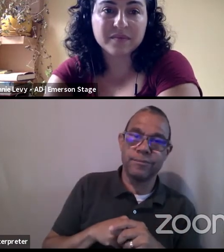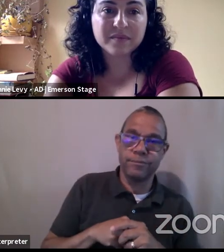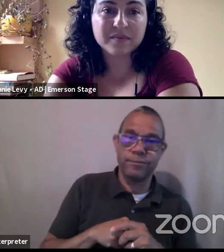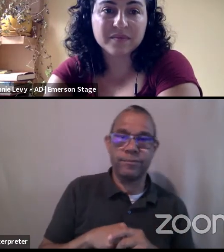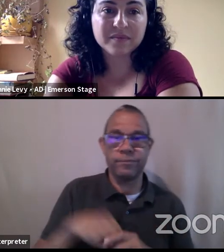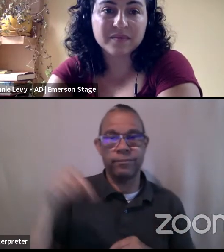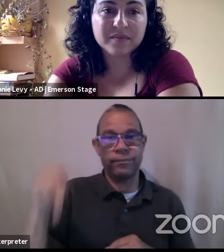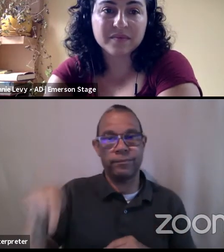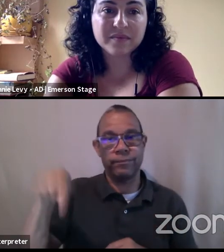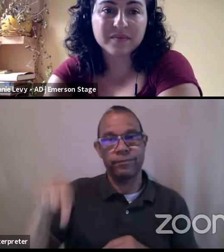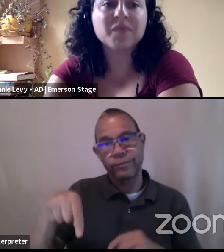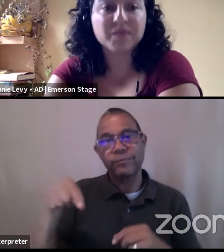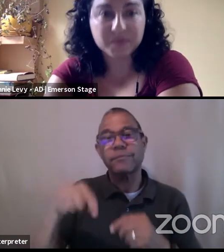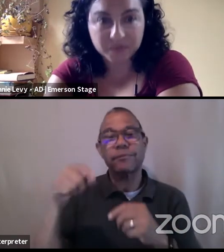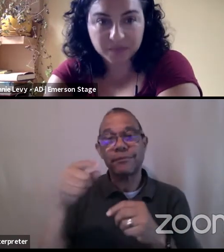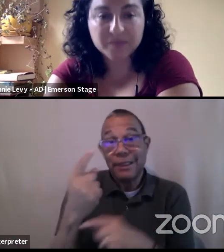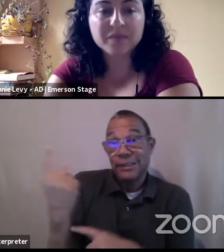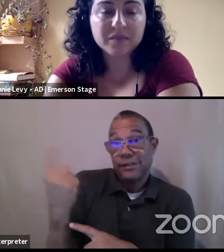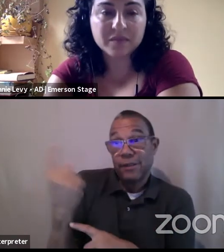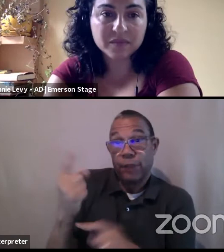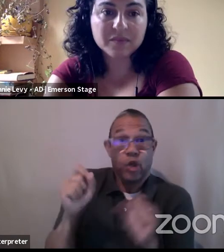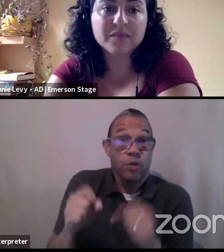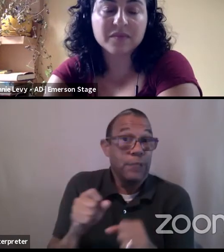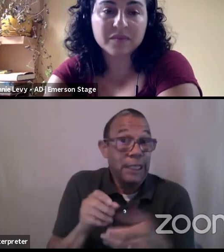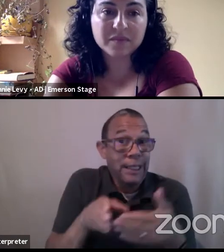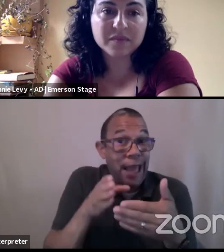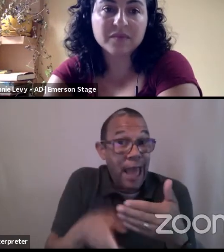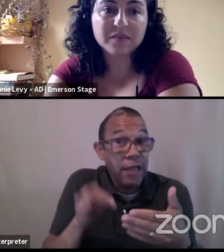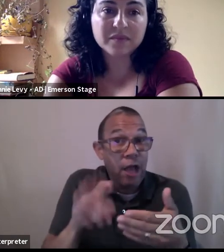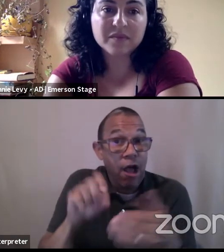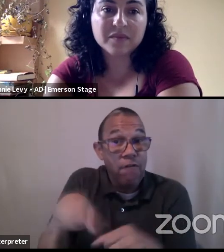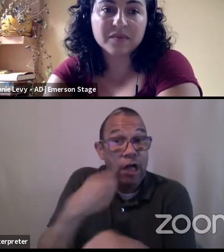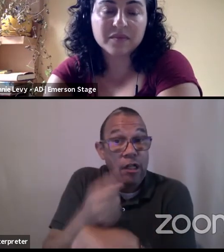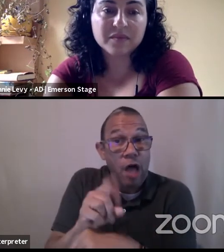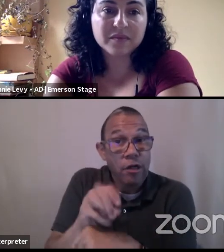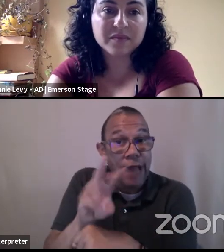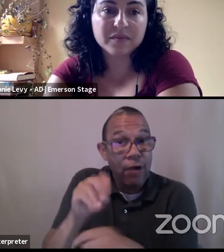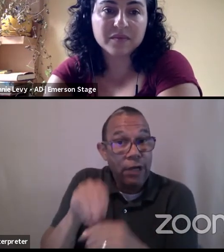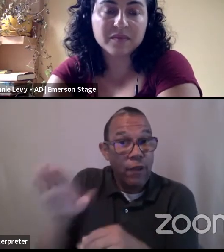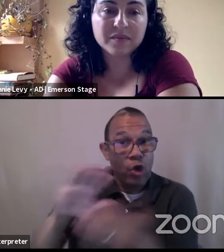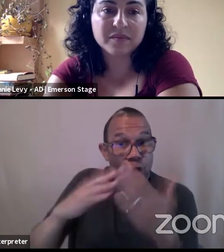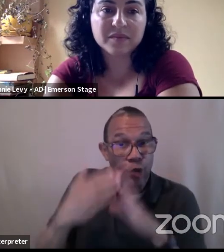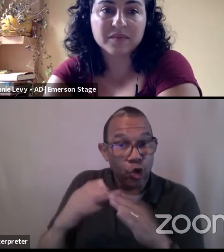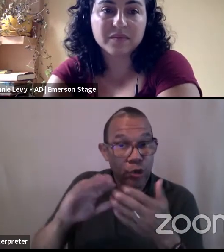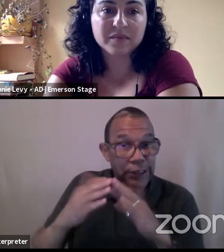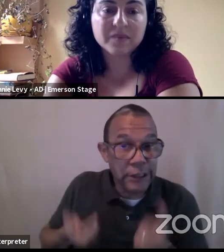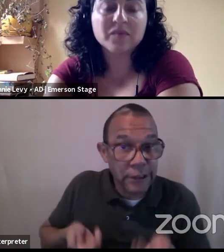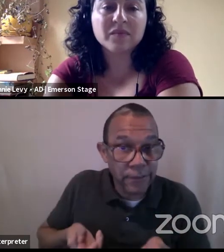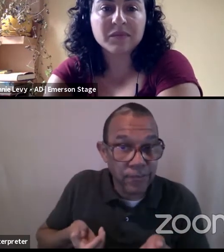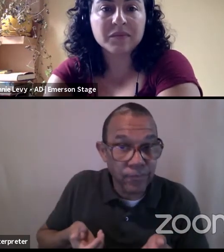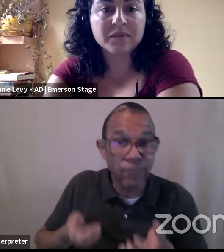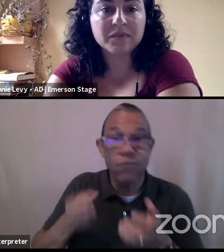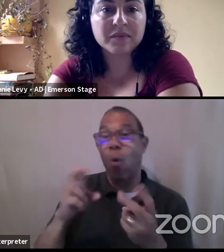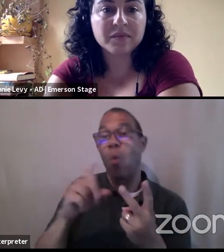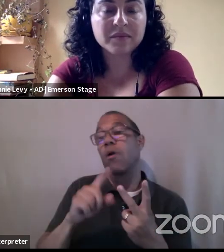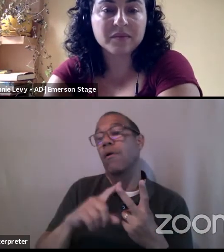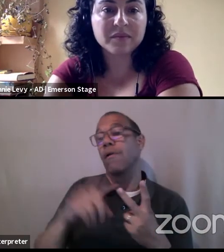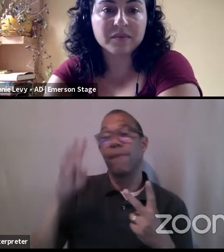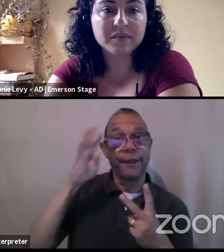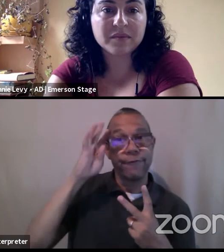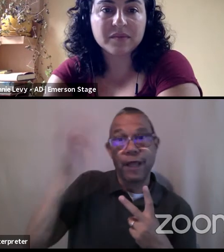the end of lockdown in their community or in their city or, uh, the, the, uh, invention of, uh,